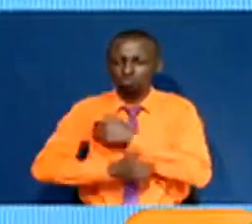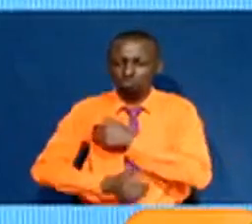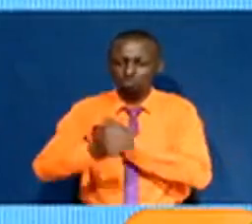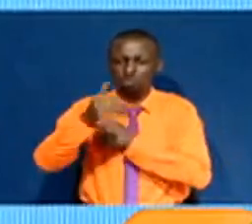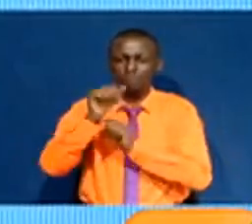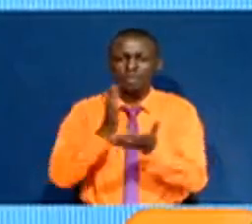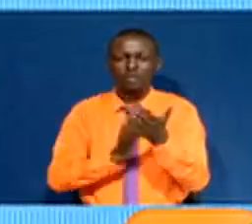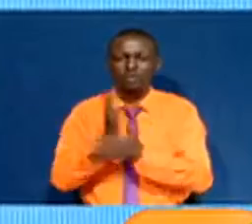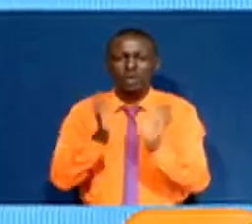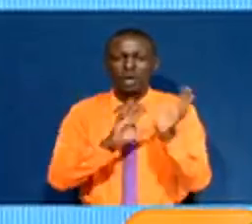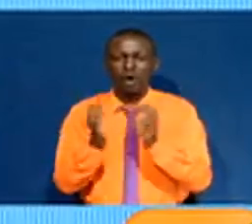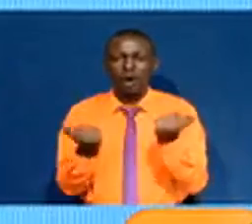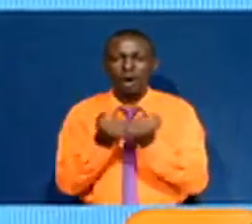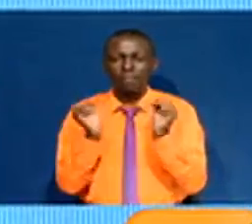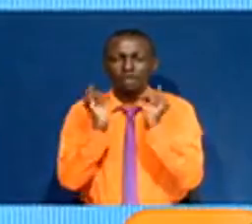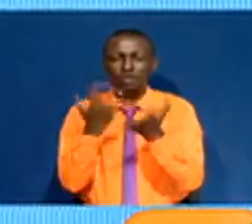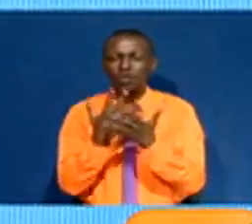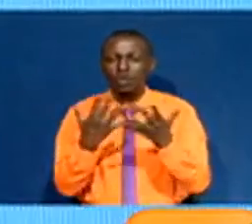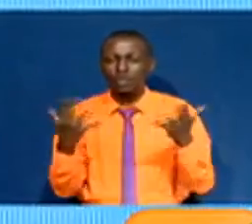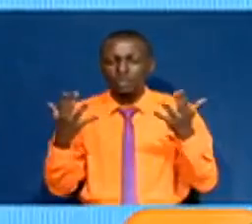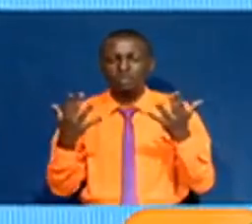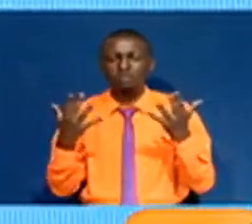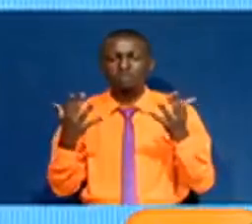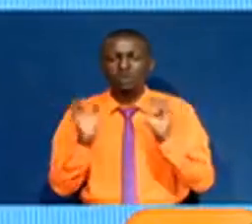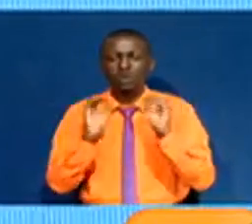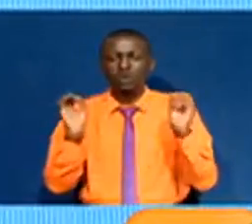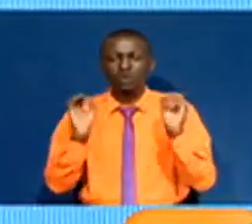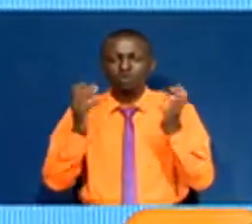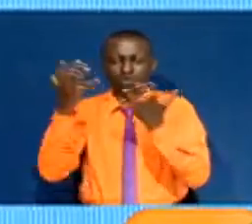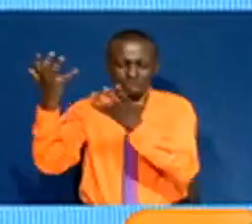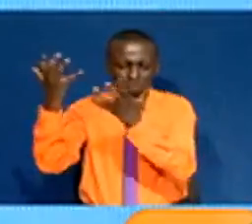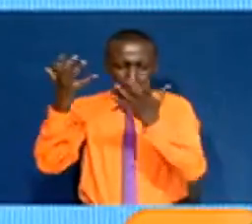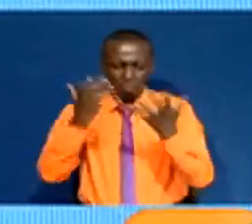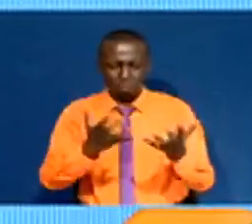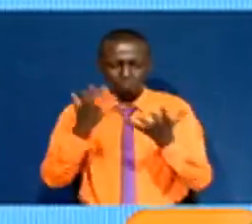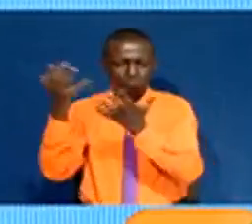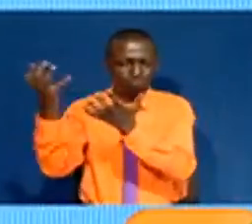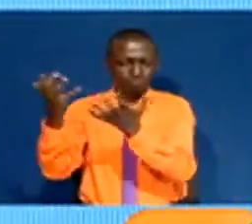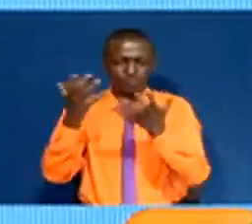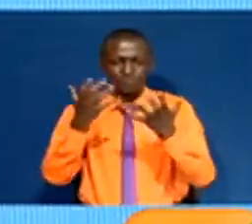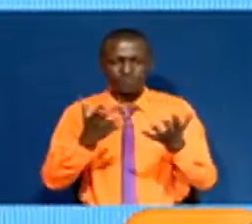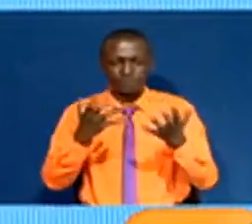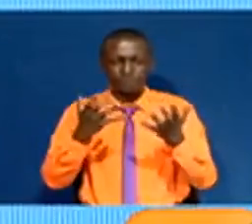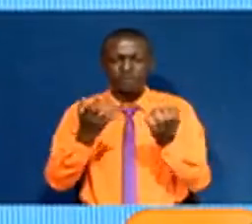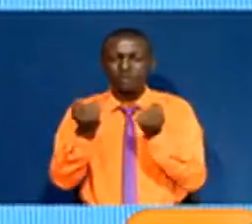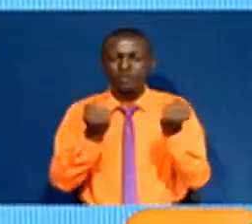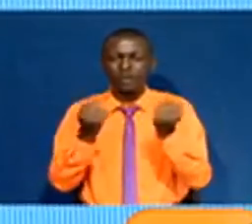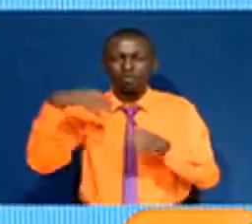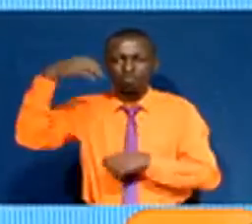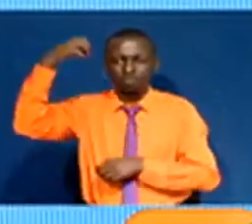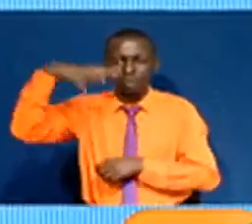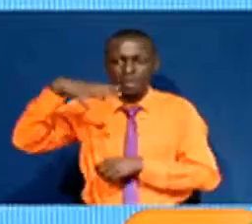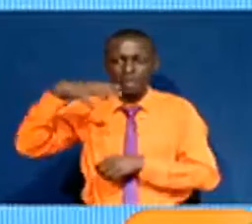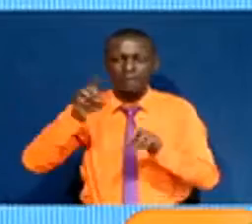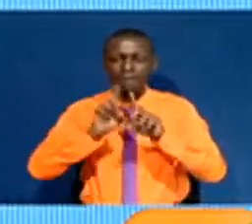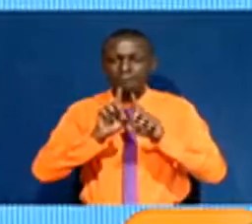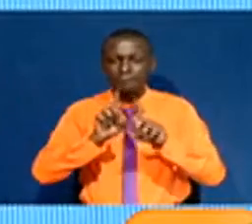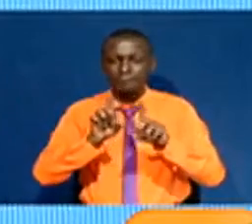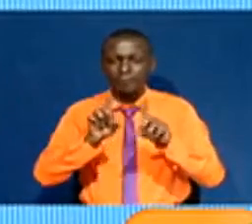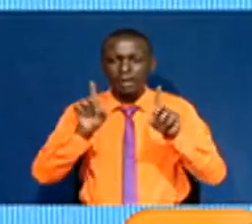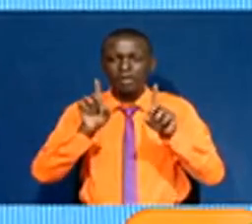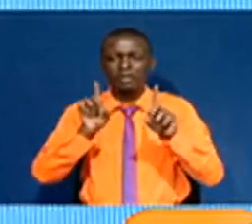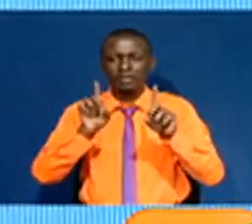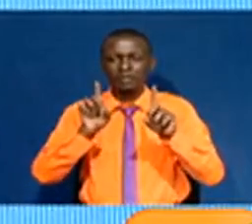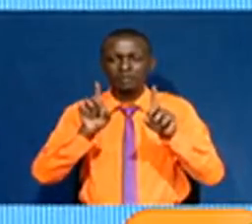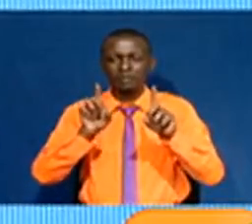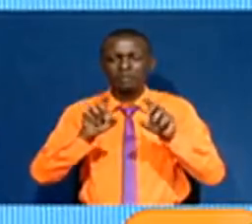have a stampede of new arrivals who want to bring in imported electric vehicles without having done the requisite